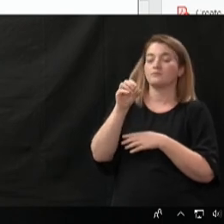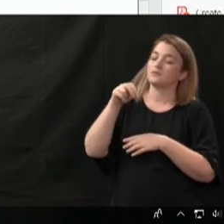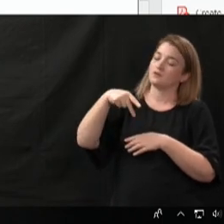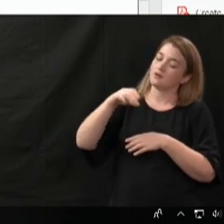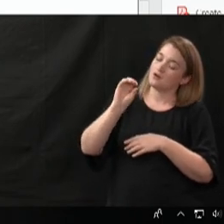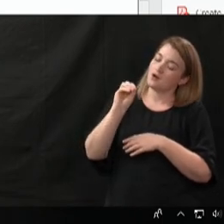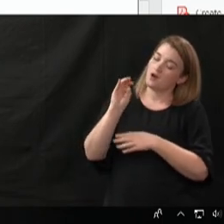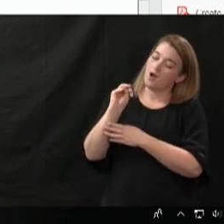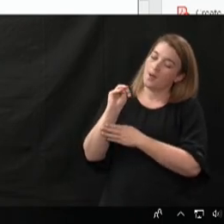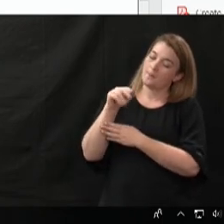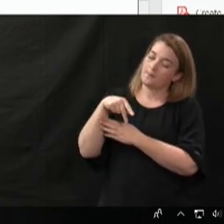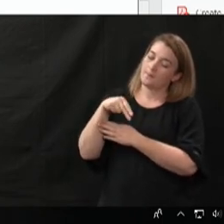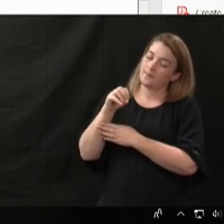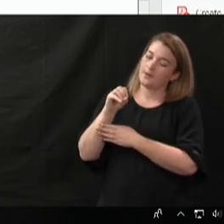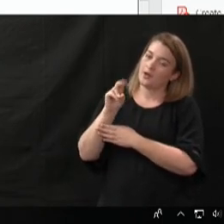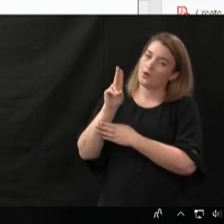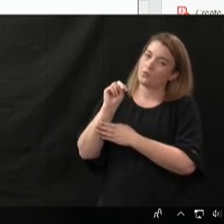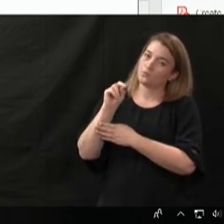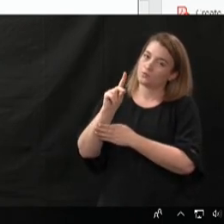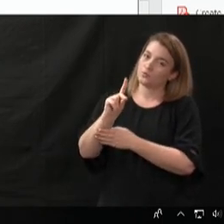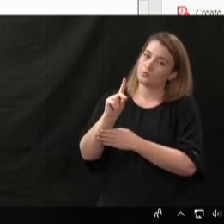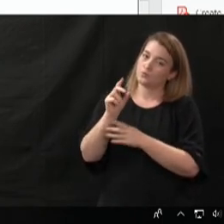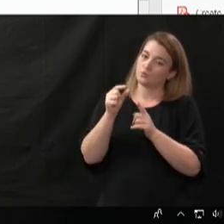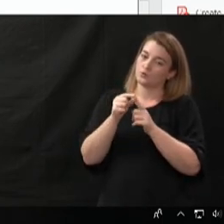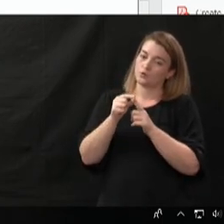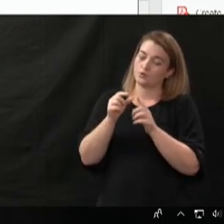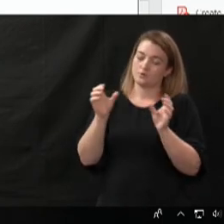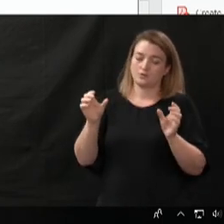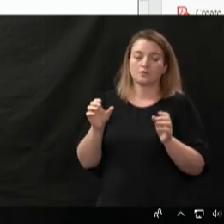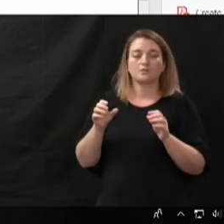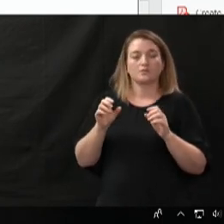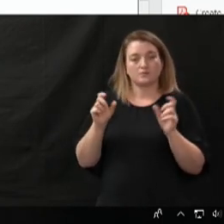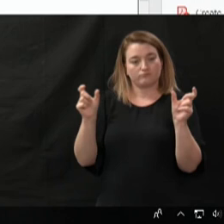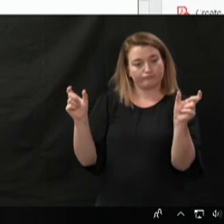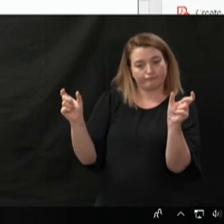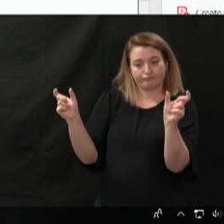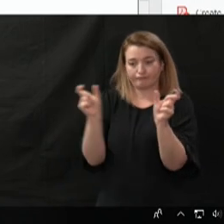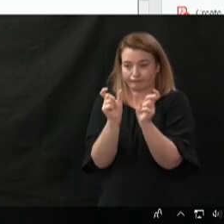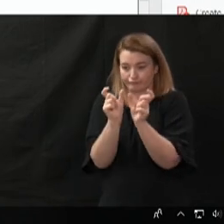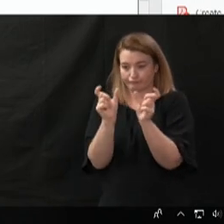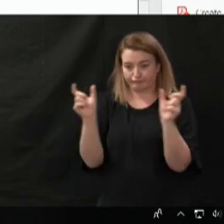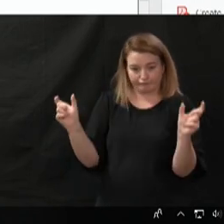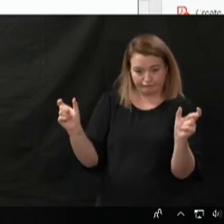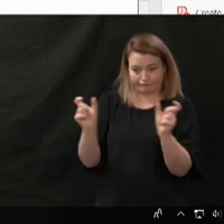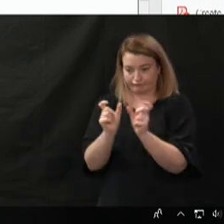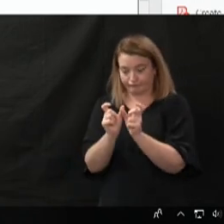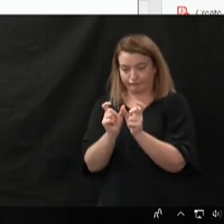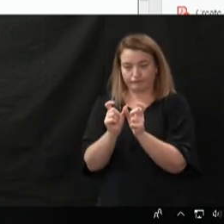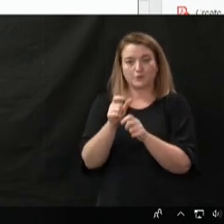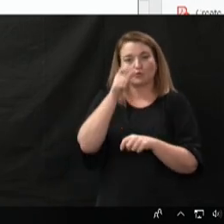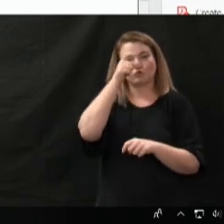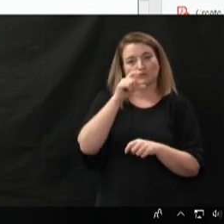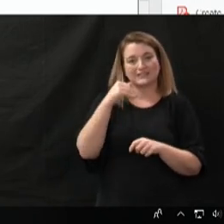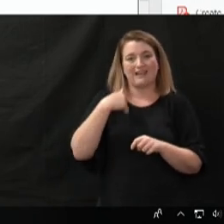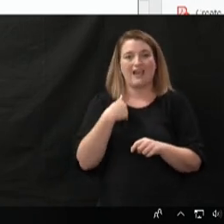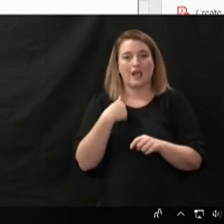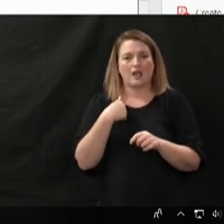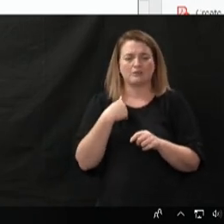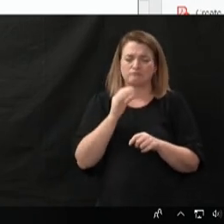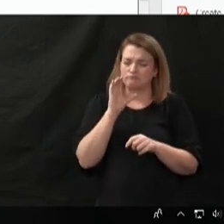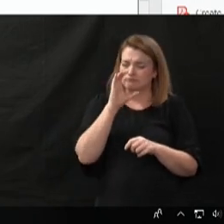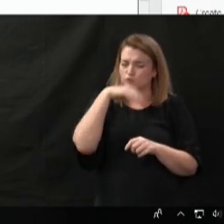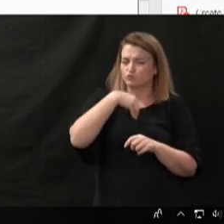meaning and the accent. Greek words have all of those unusual spellings.